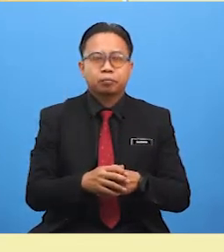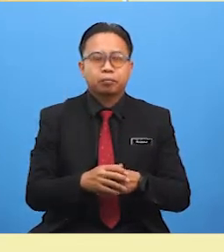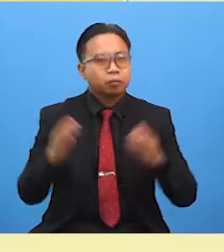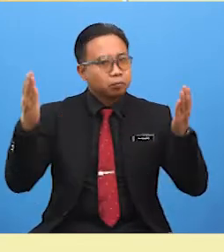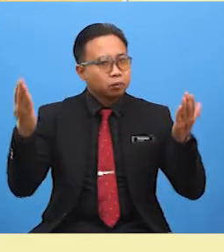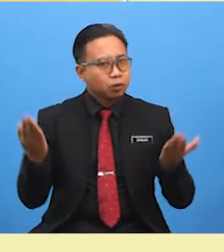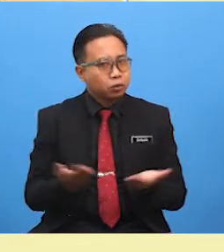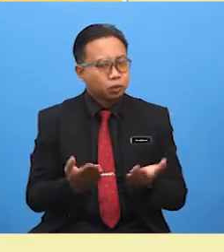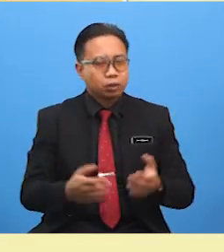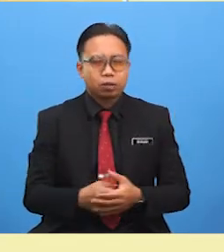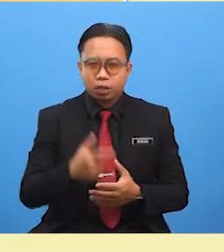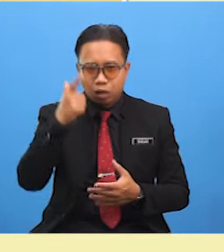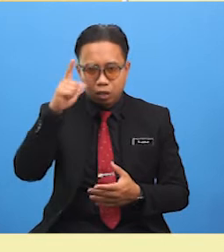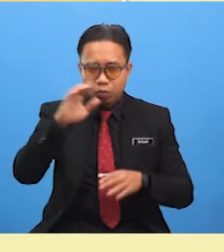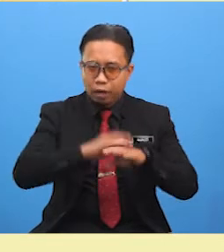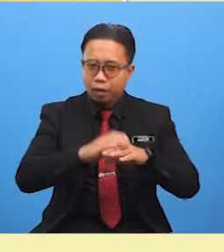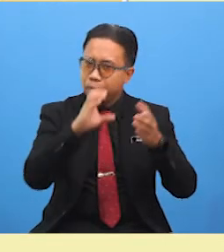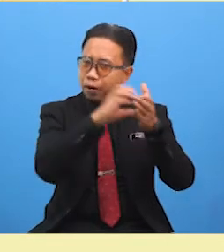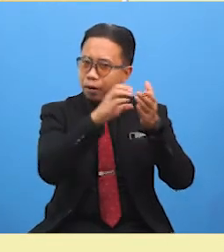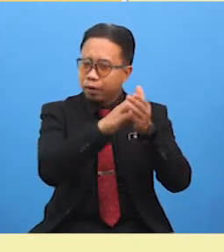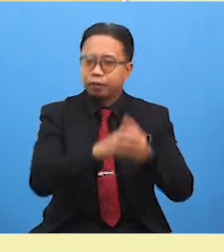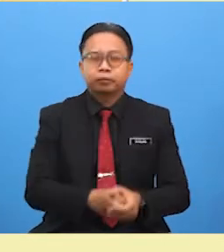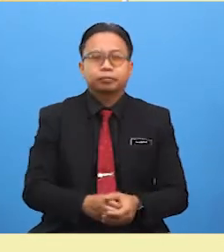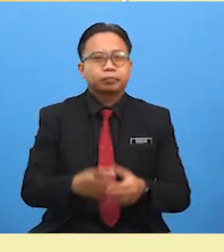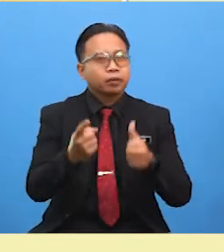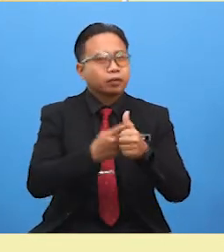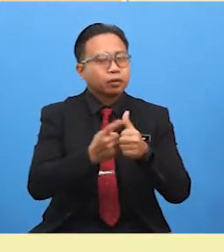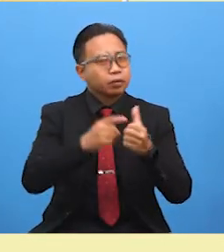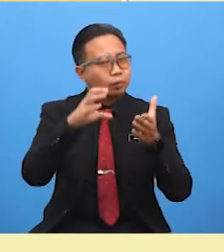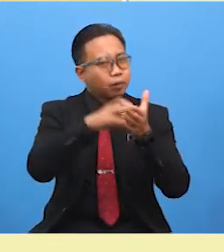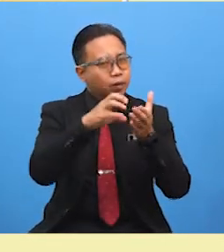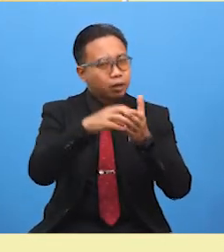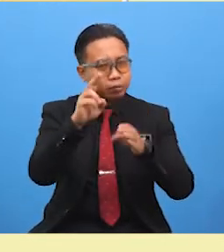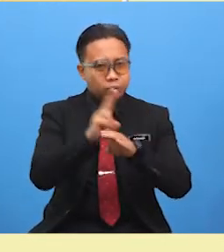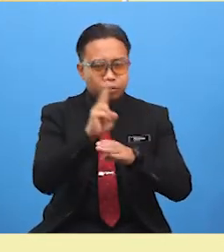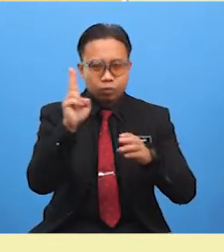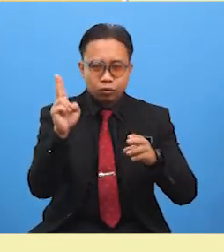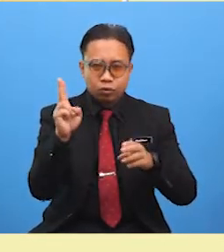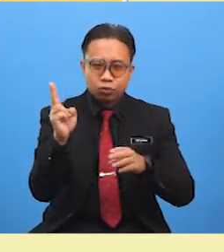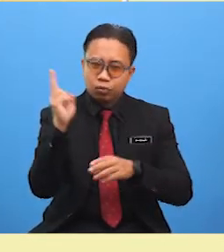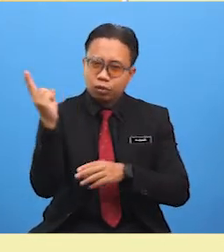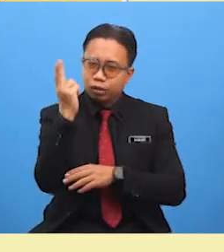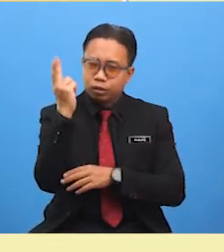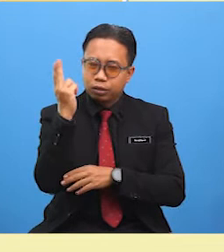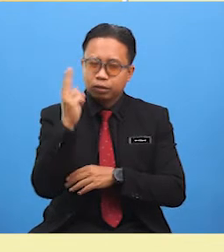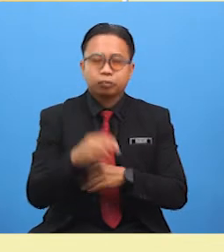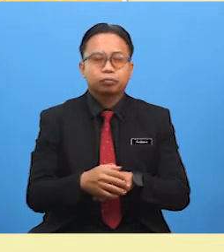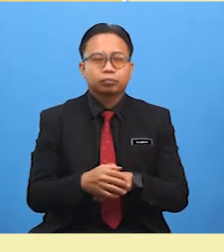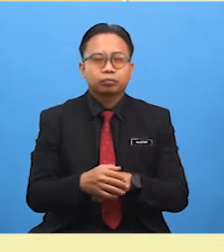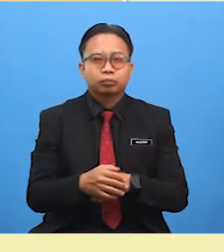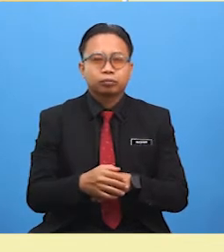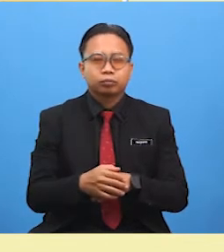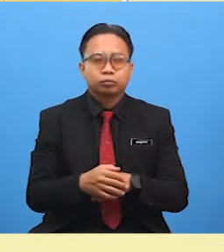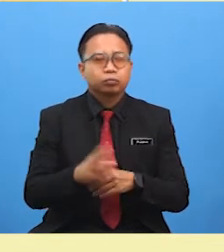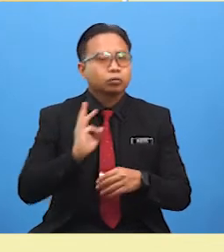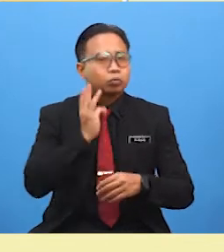introduction. Look at the paragraphs. The first paragraph is usually where the introduction is. In the first paragraph, we